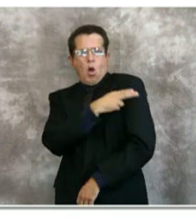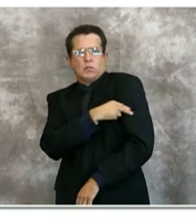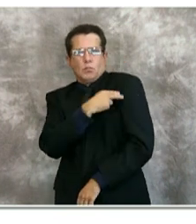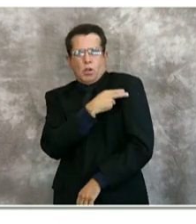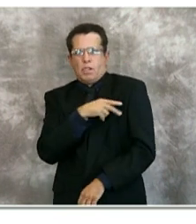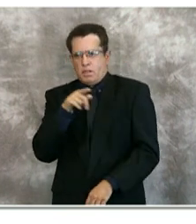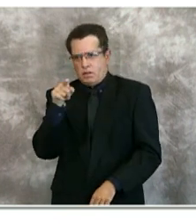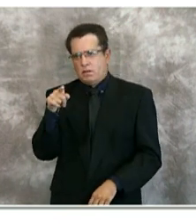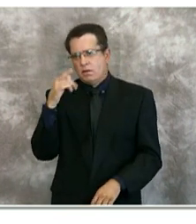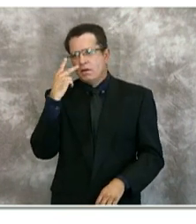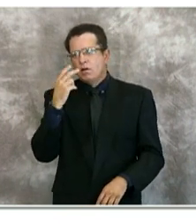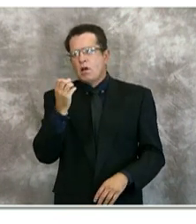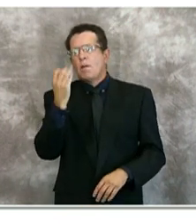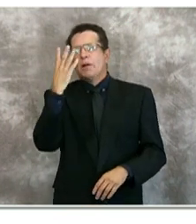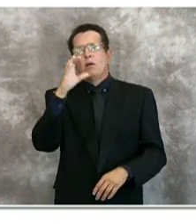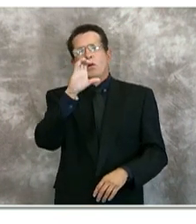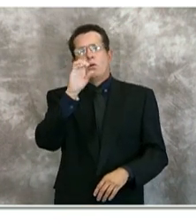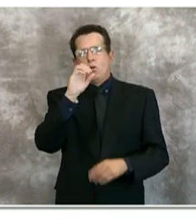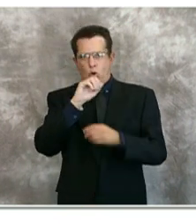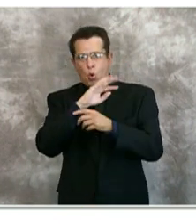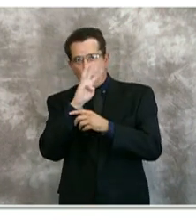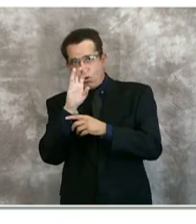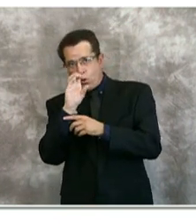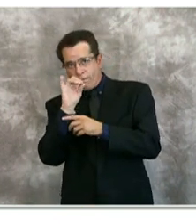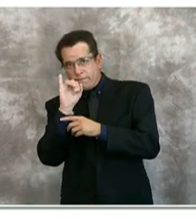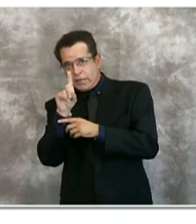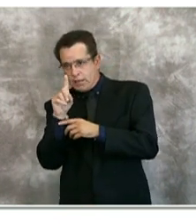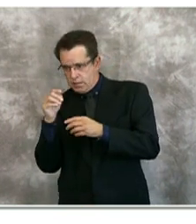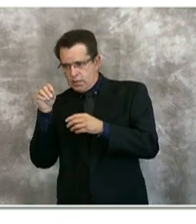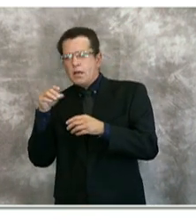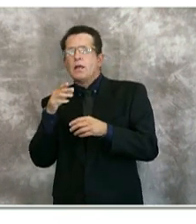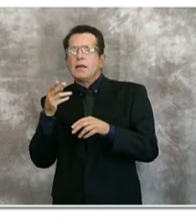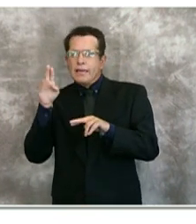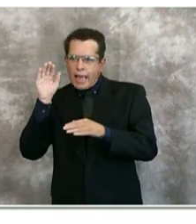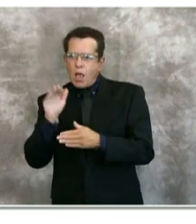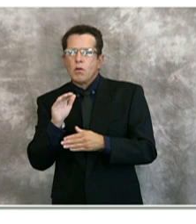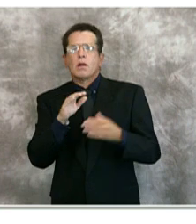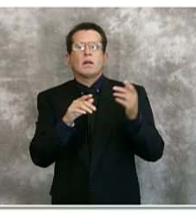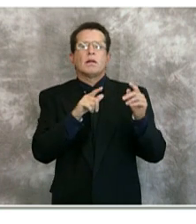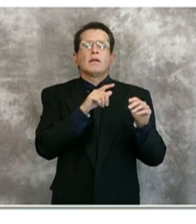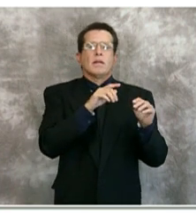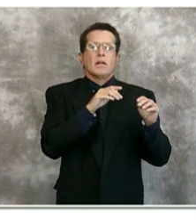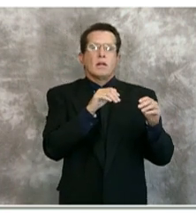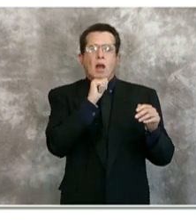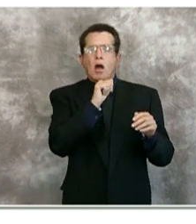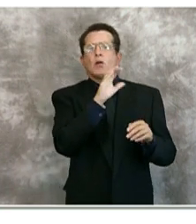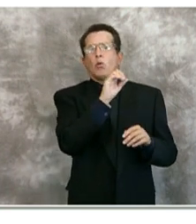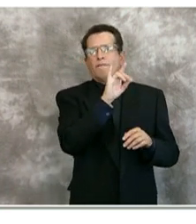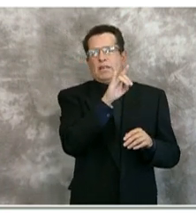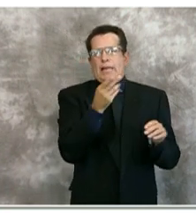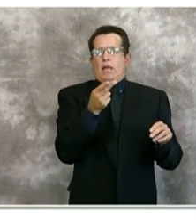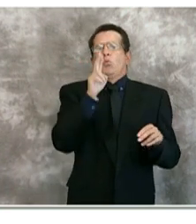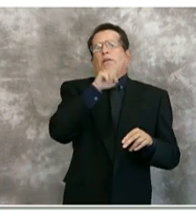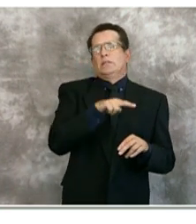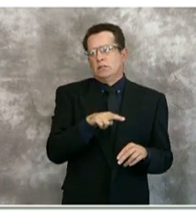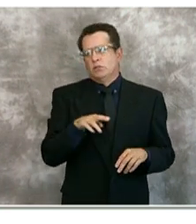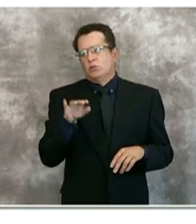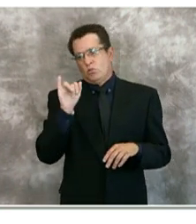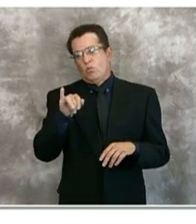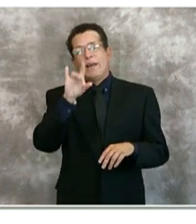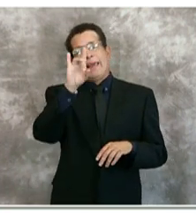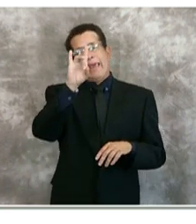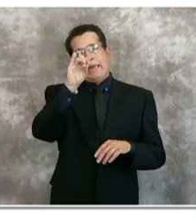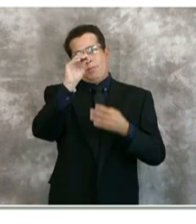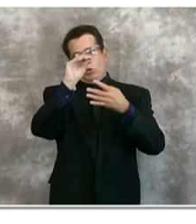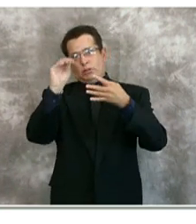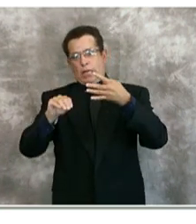at the bottom, down just a little bit. Non-COVID numbers increasing, and so you see us at 4,311. Again, that